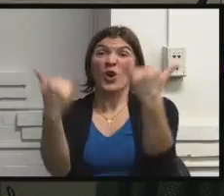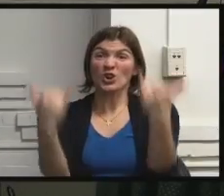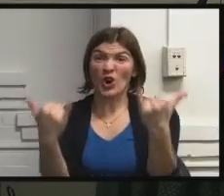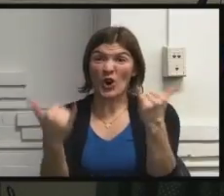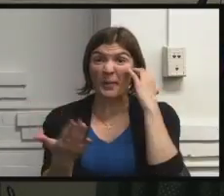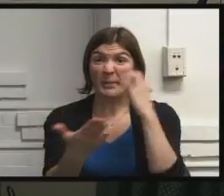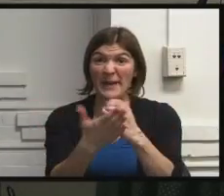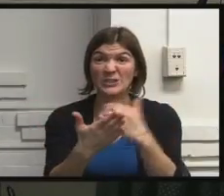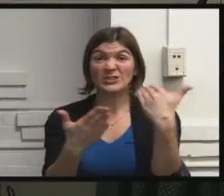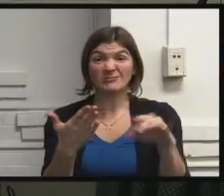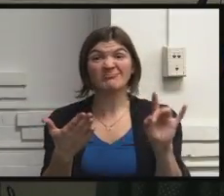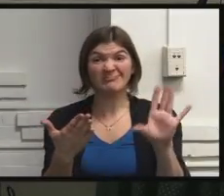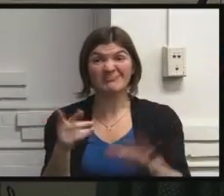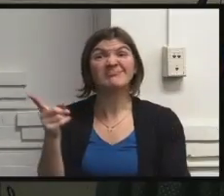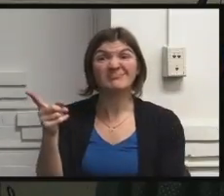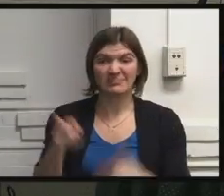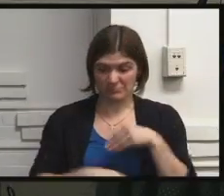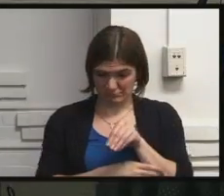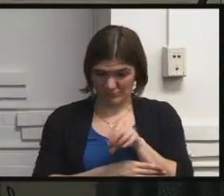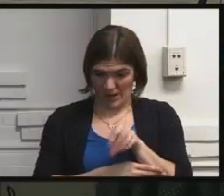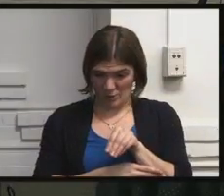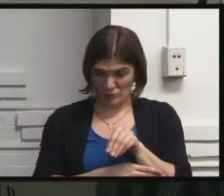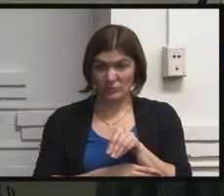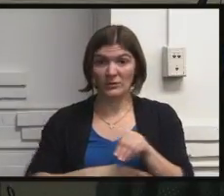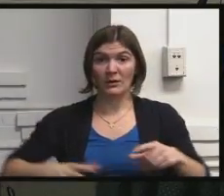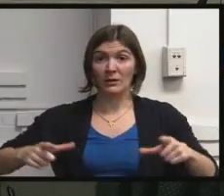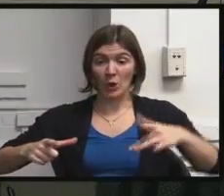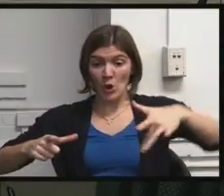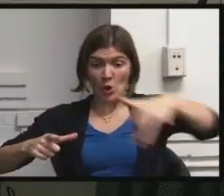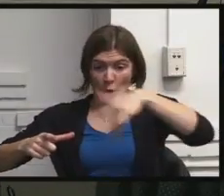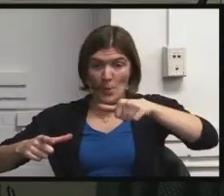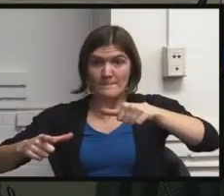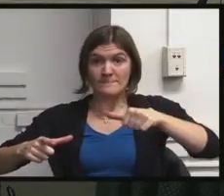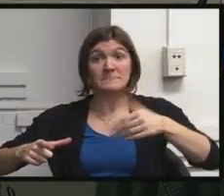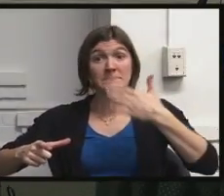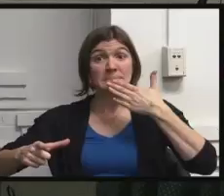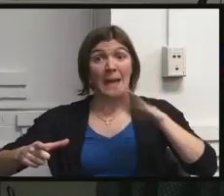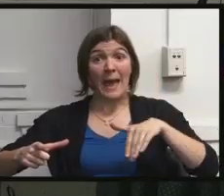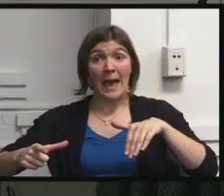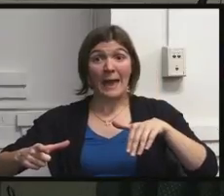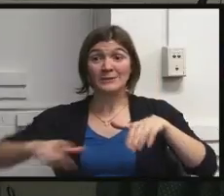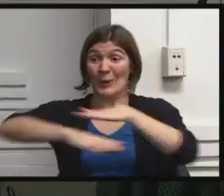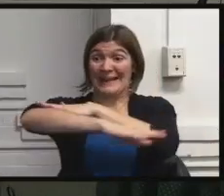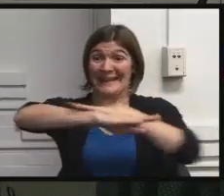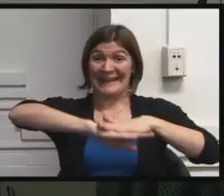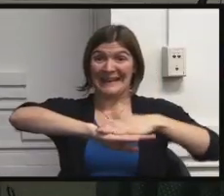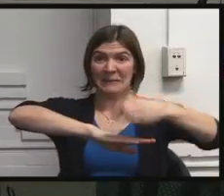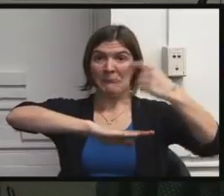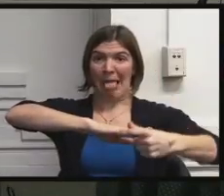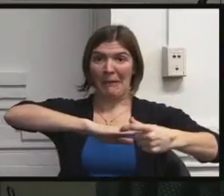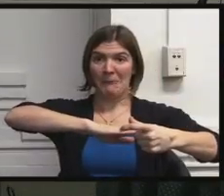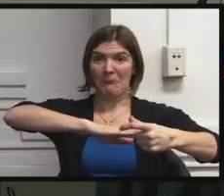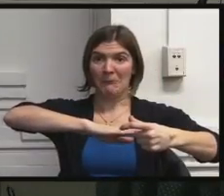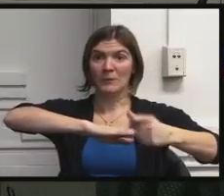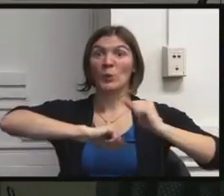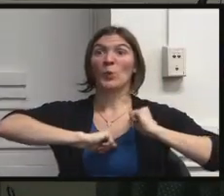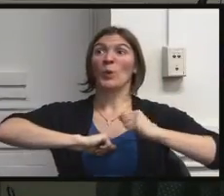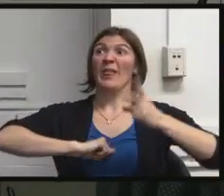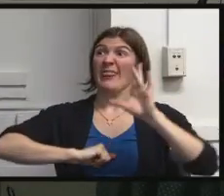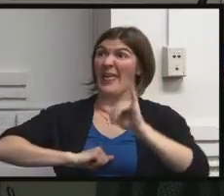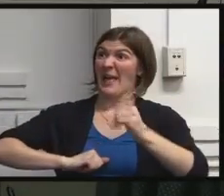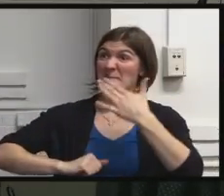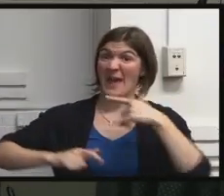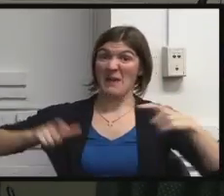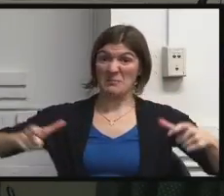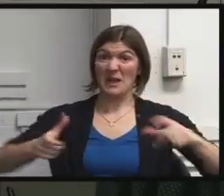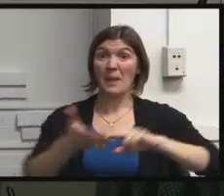So this is a picture that we took at one point. This is showing the hole in the deck that we're obviously very concerned about. Once you start to see holes like this,